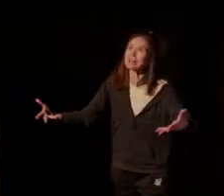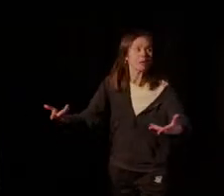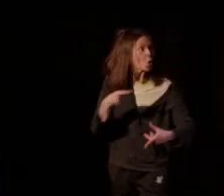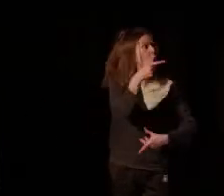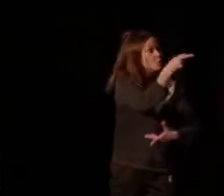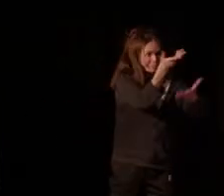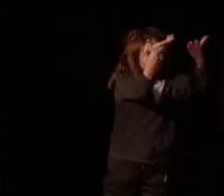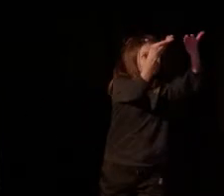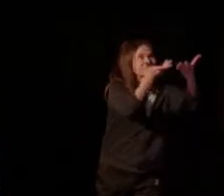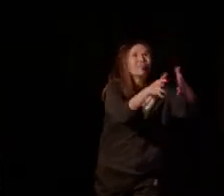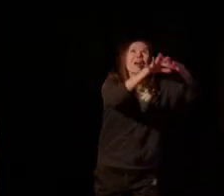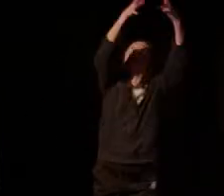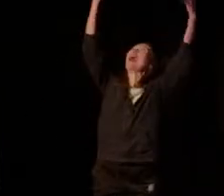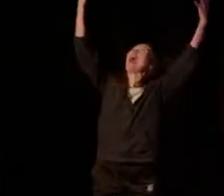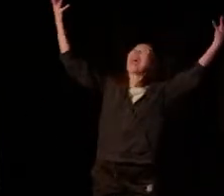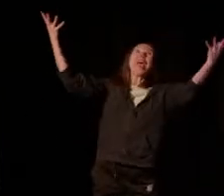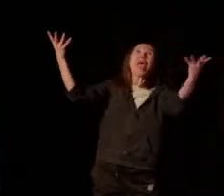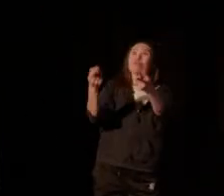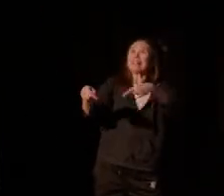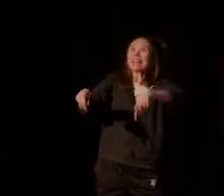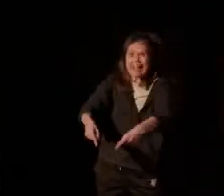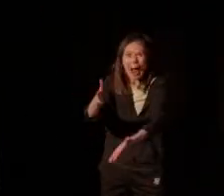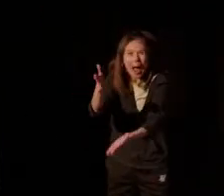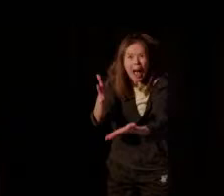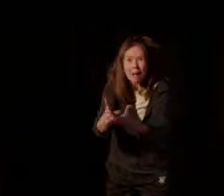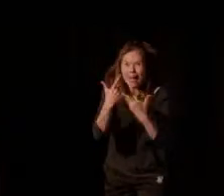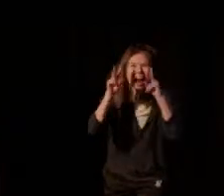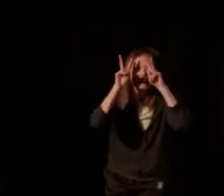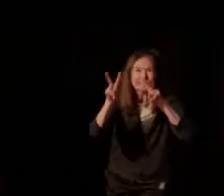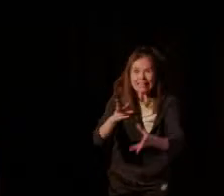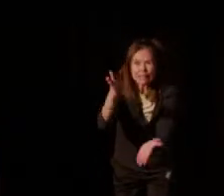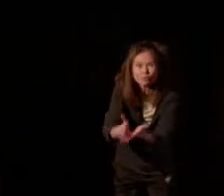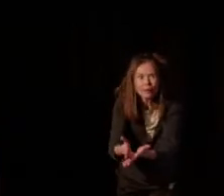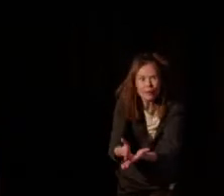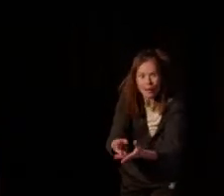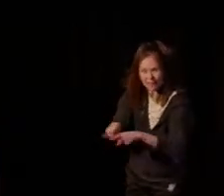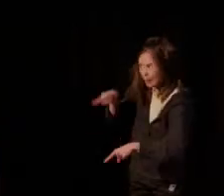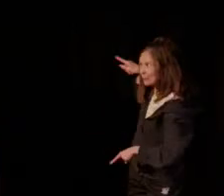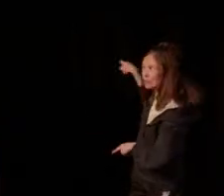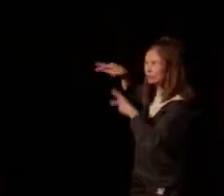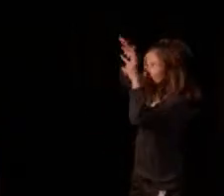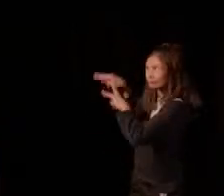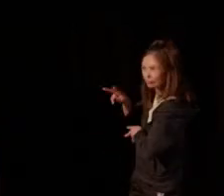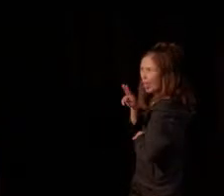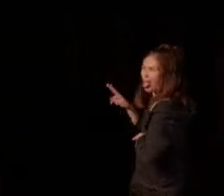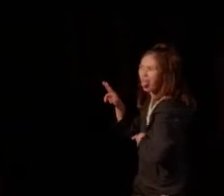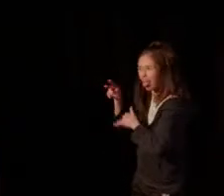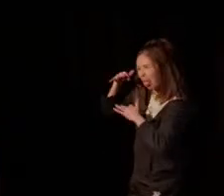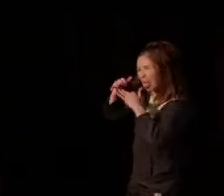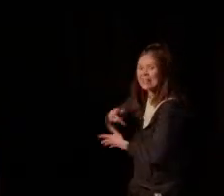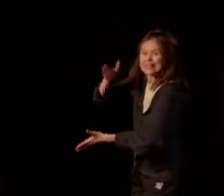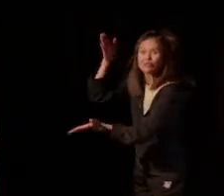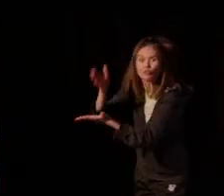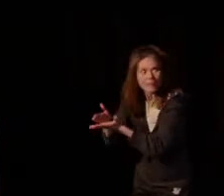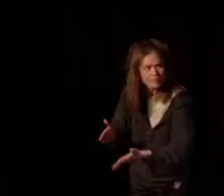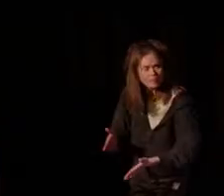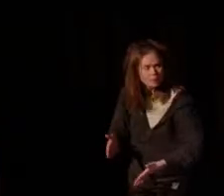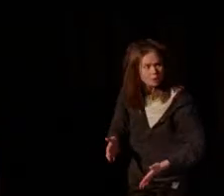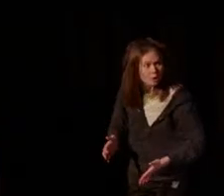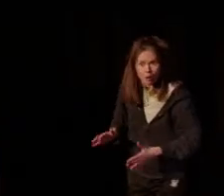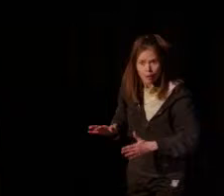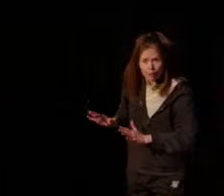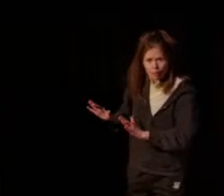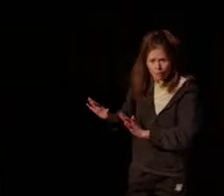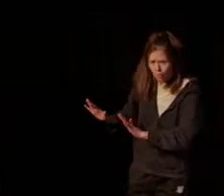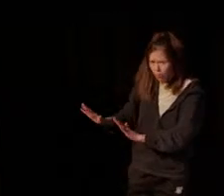is nothing. The earth and all that's in it is nothing. The covering sky is nothing. If this nothing has nothing!